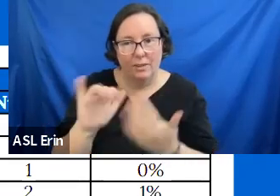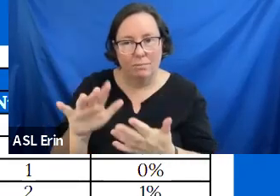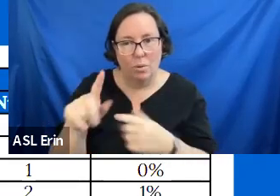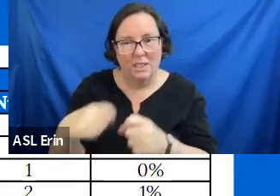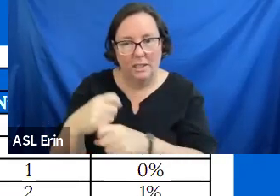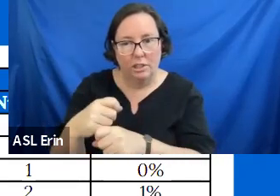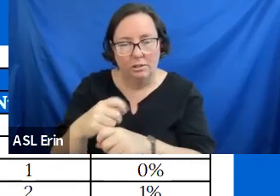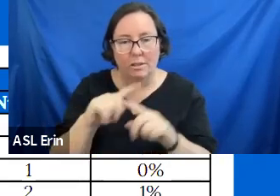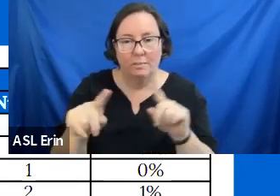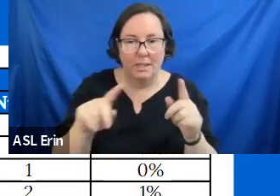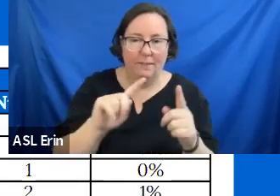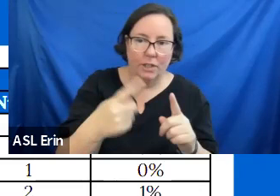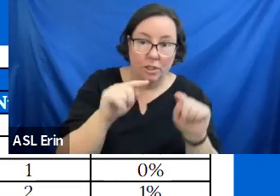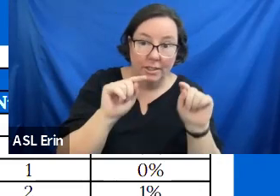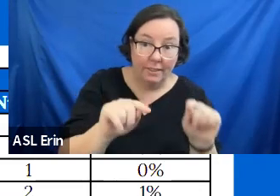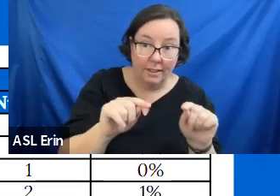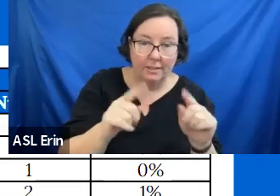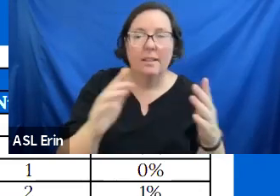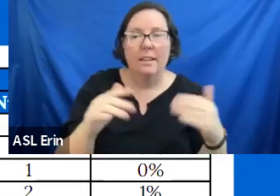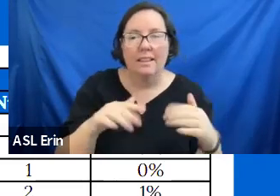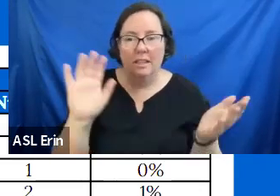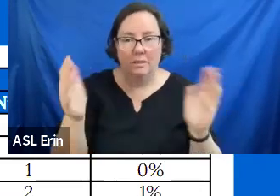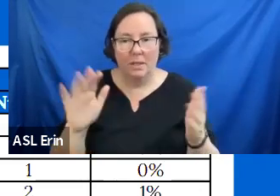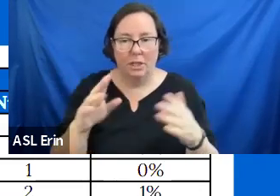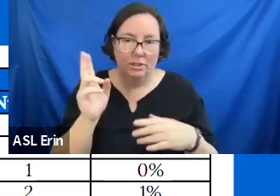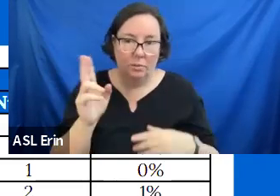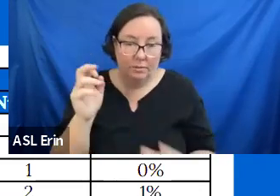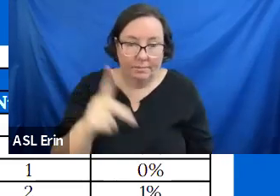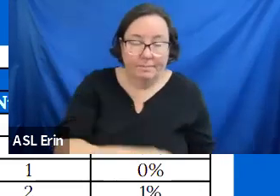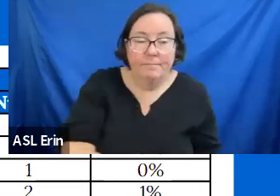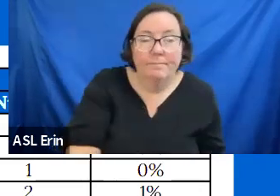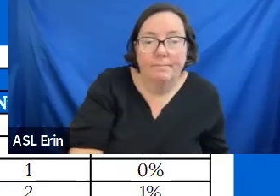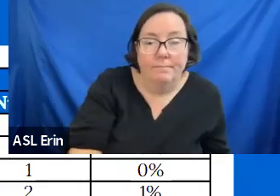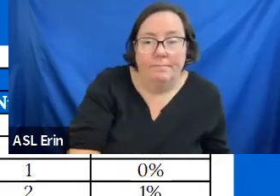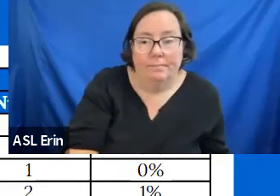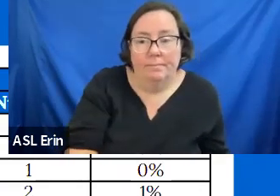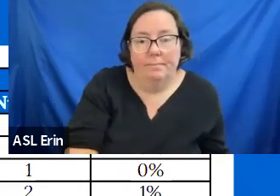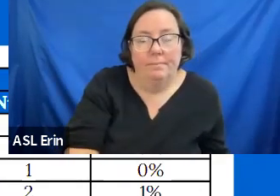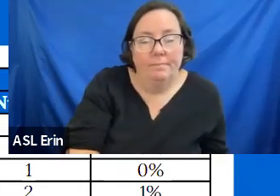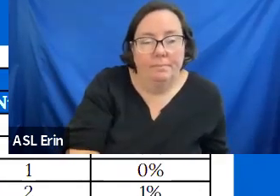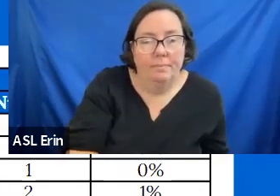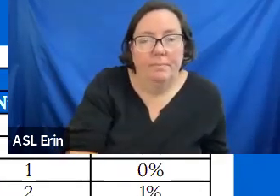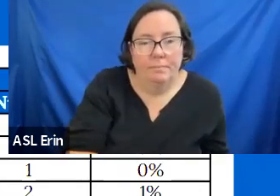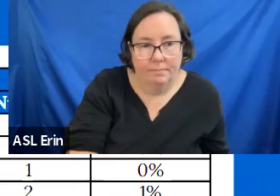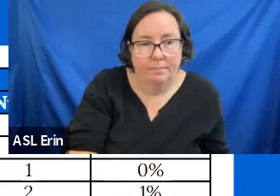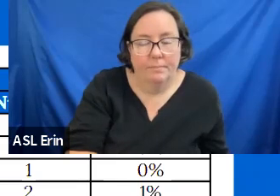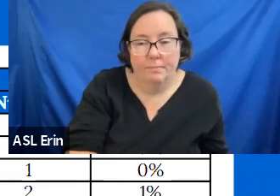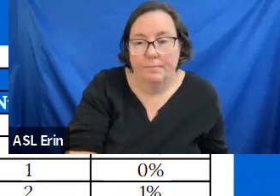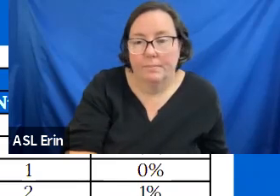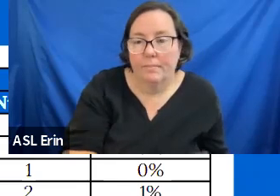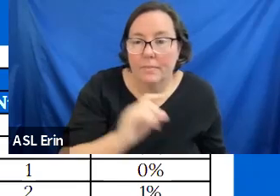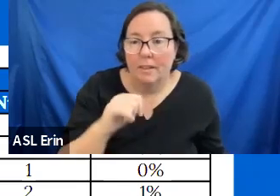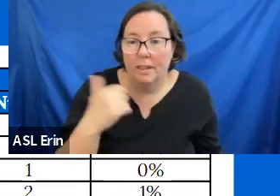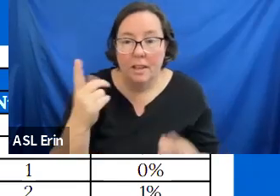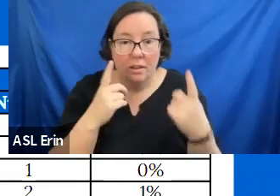before showing the historical comparison. Excellent, thank you. Are there any questions